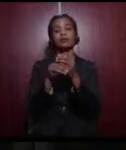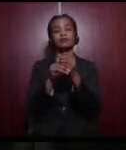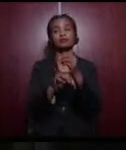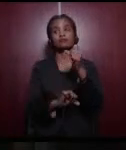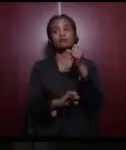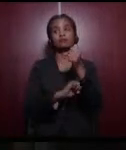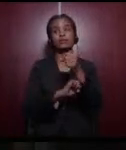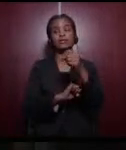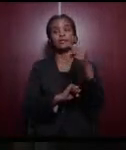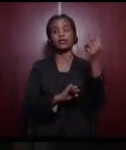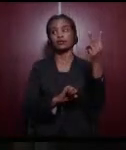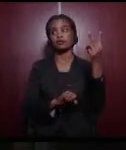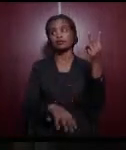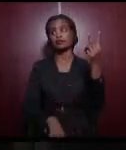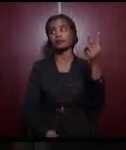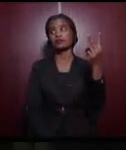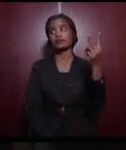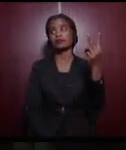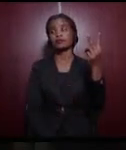that.